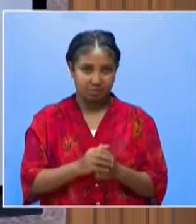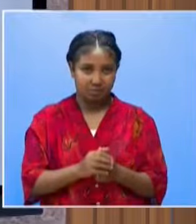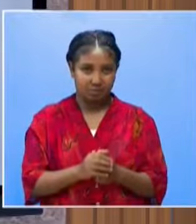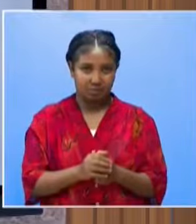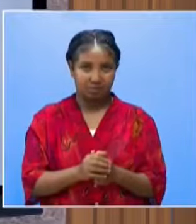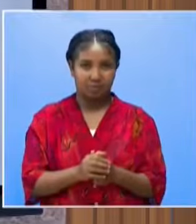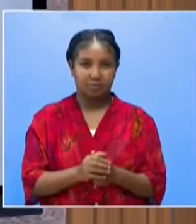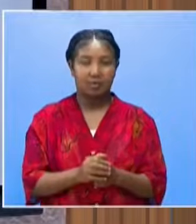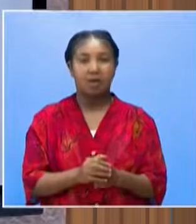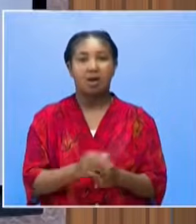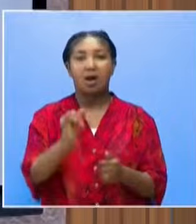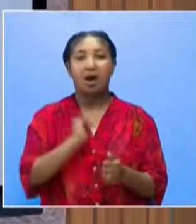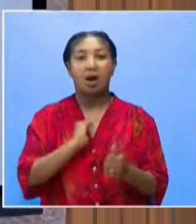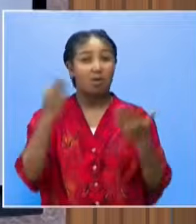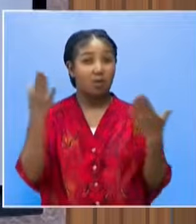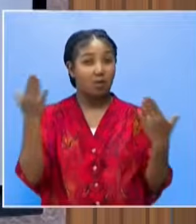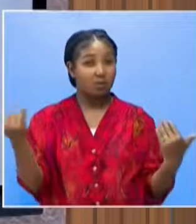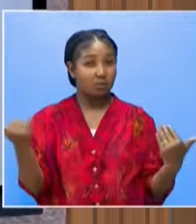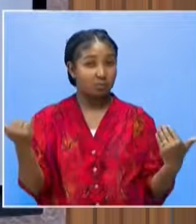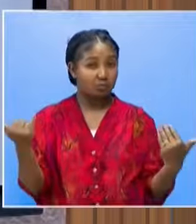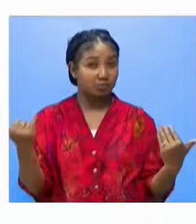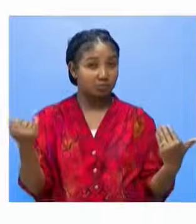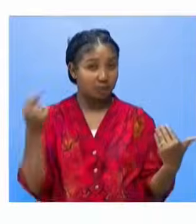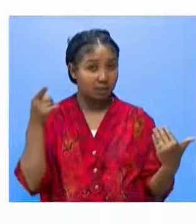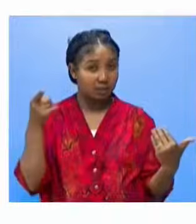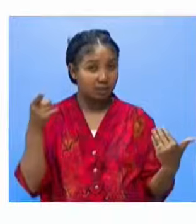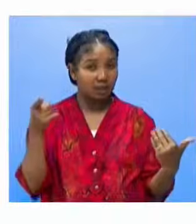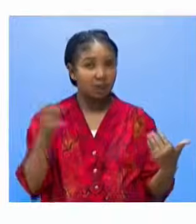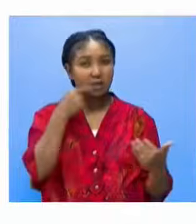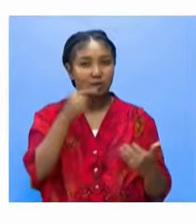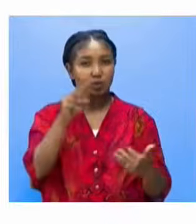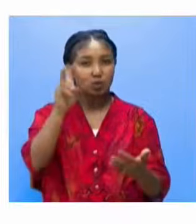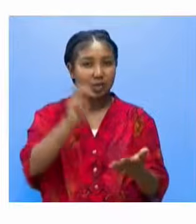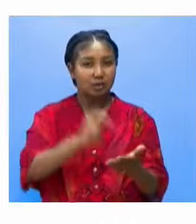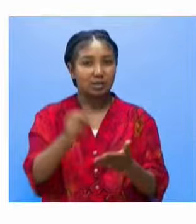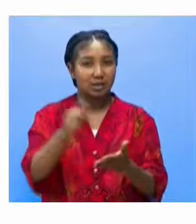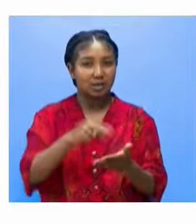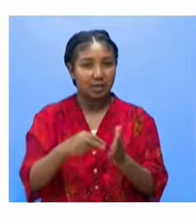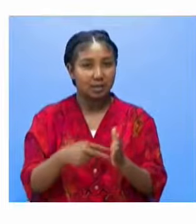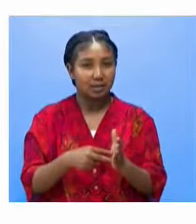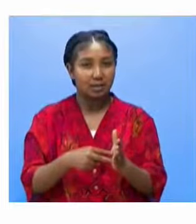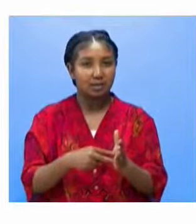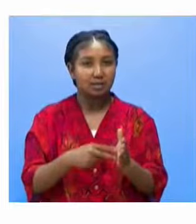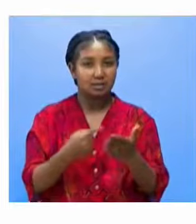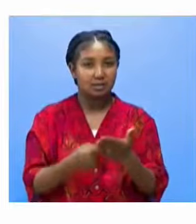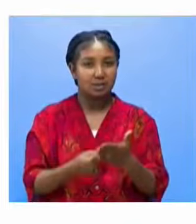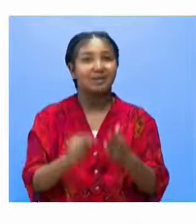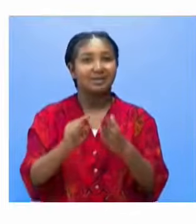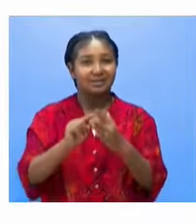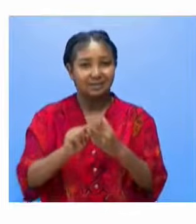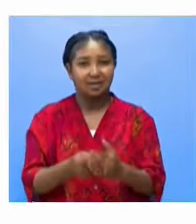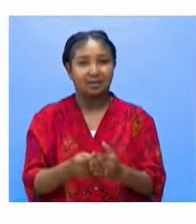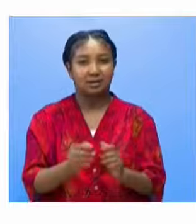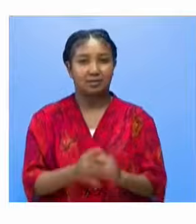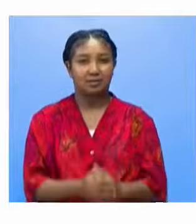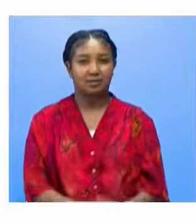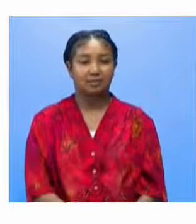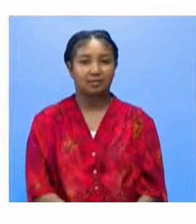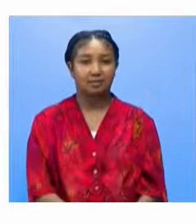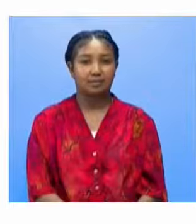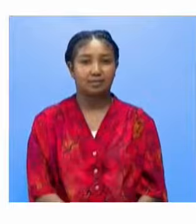Okay? I hope. So when we say 2010, this one is the starting point.